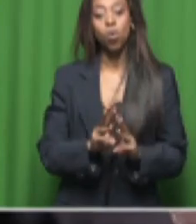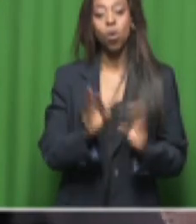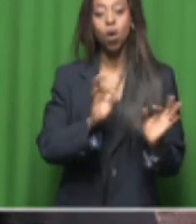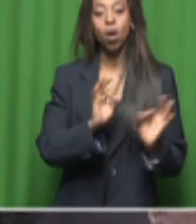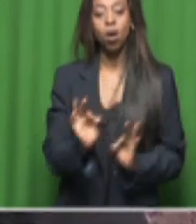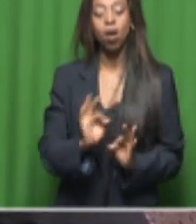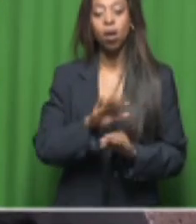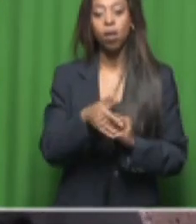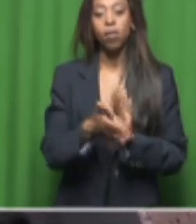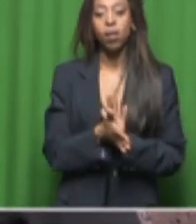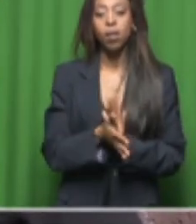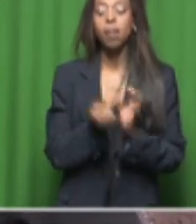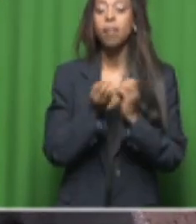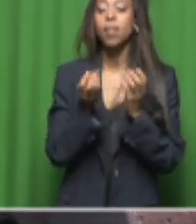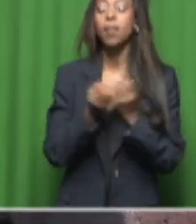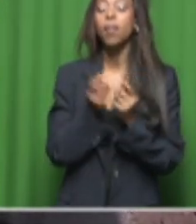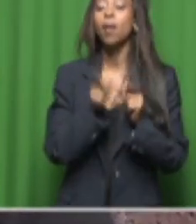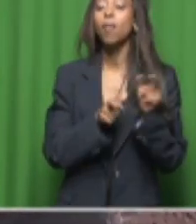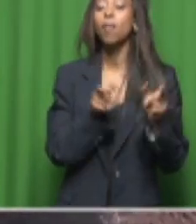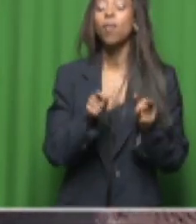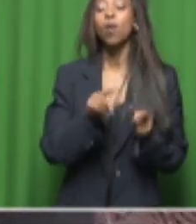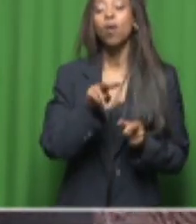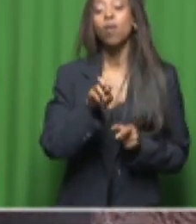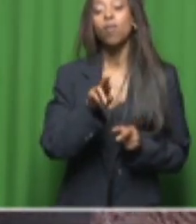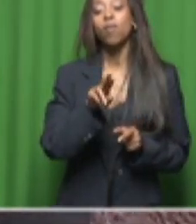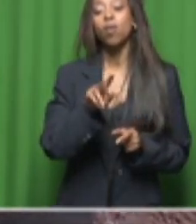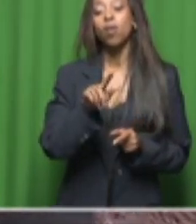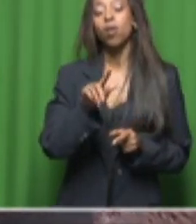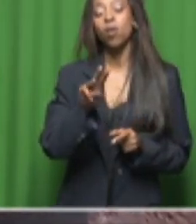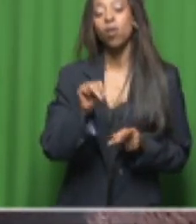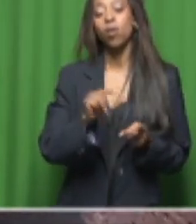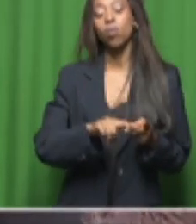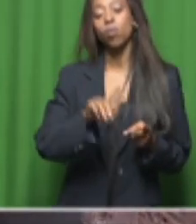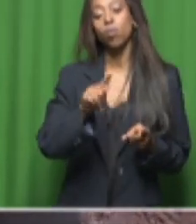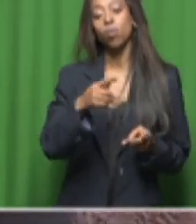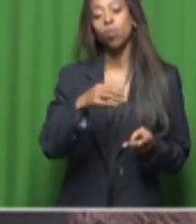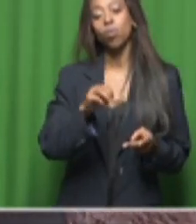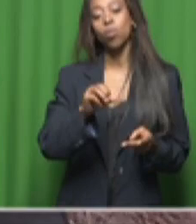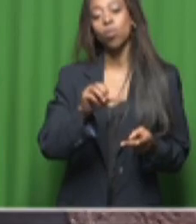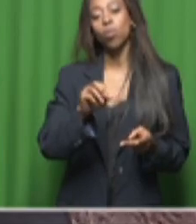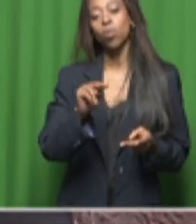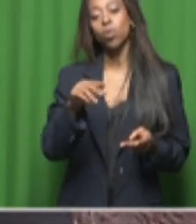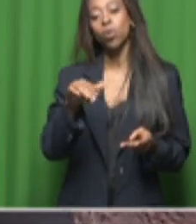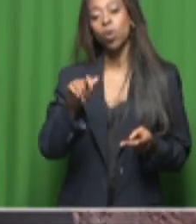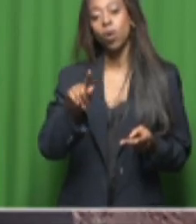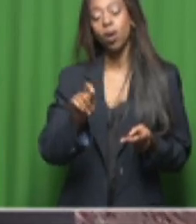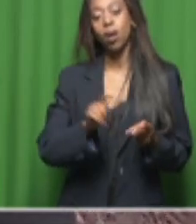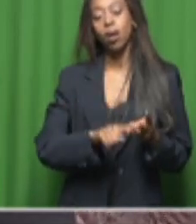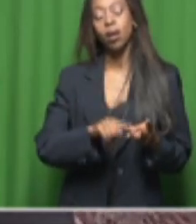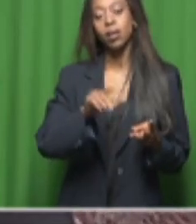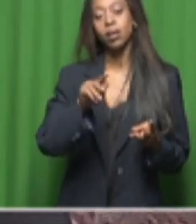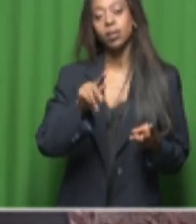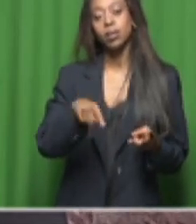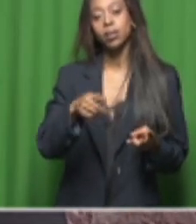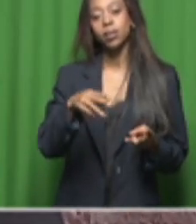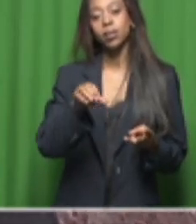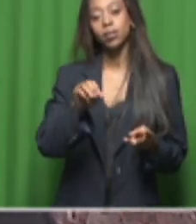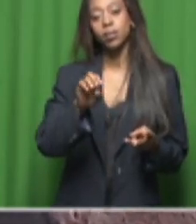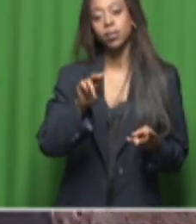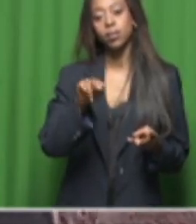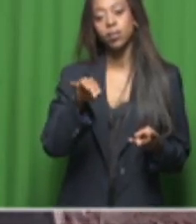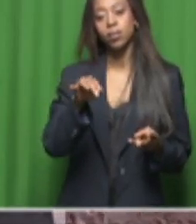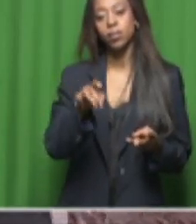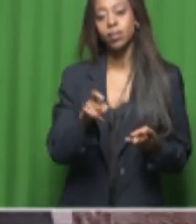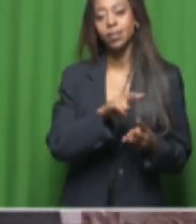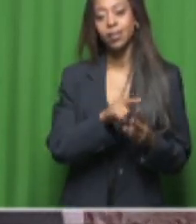A lot of people in the Verulam and Tongat area as well as the Phoenix area were affected. Like I said, the informal